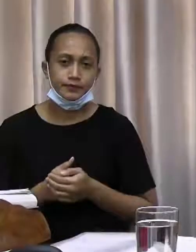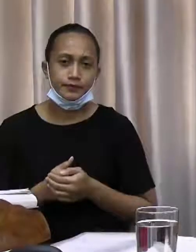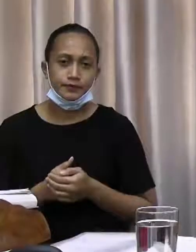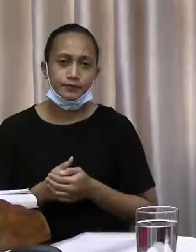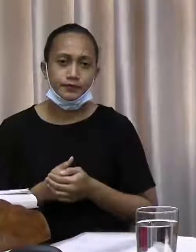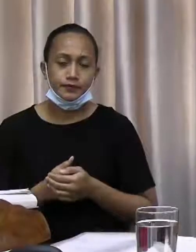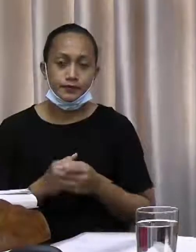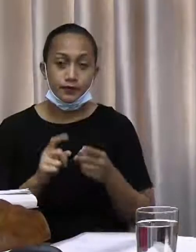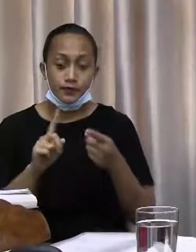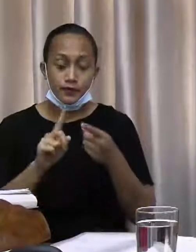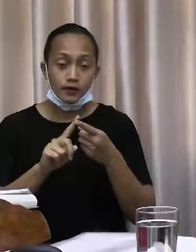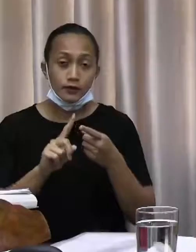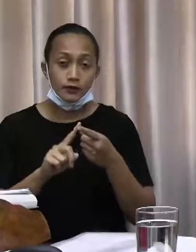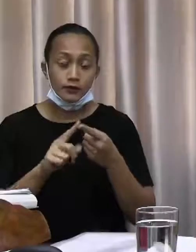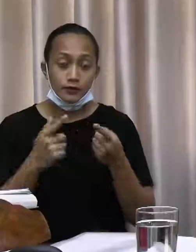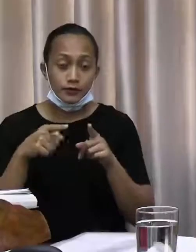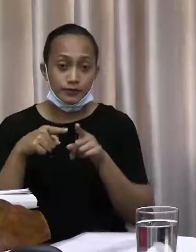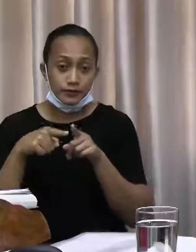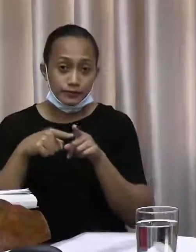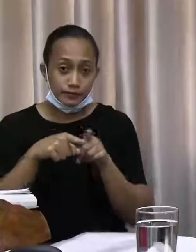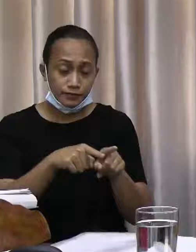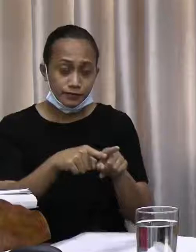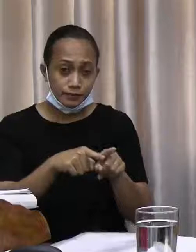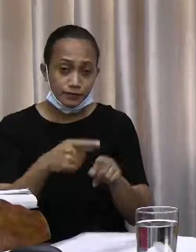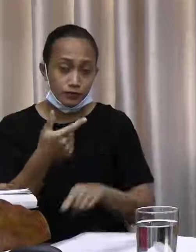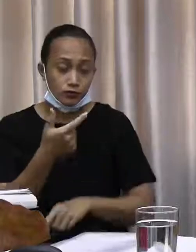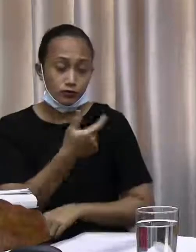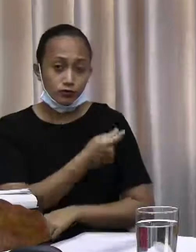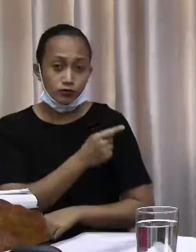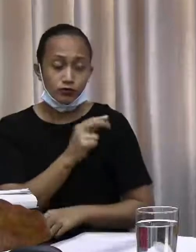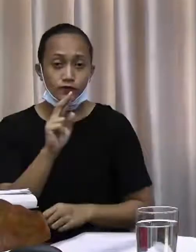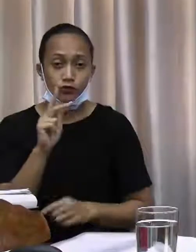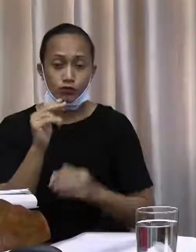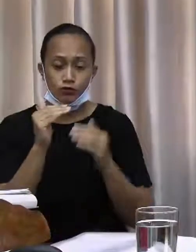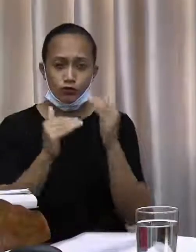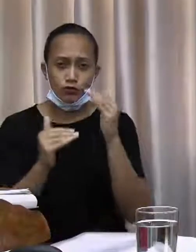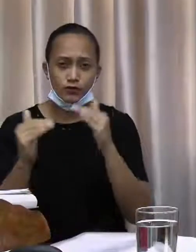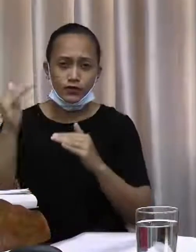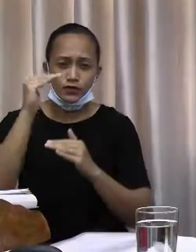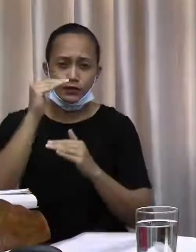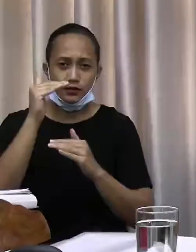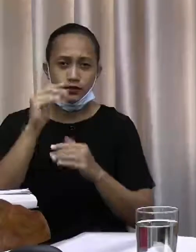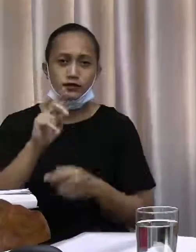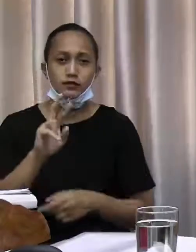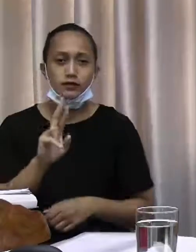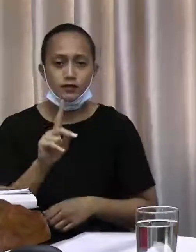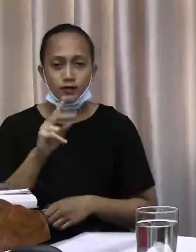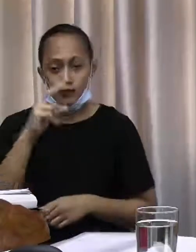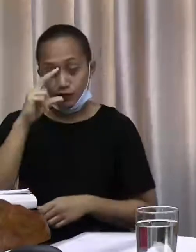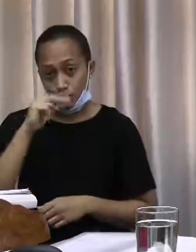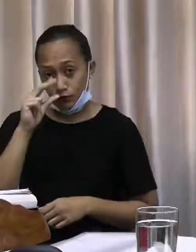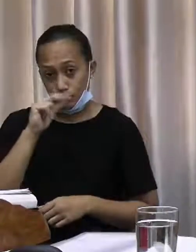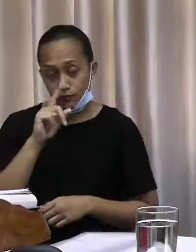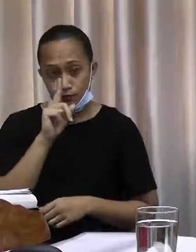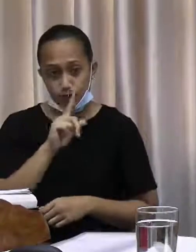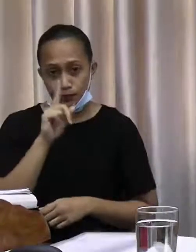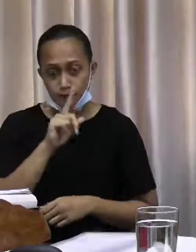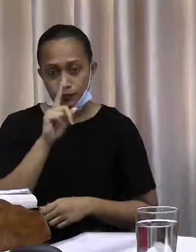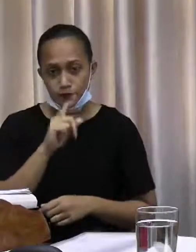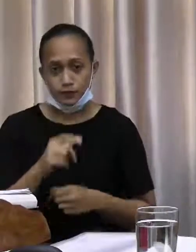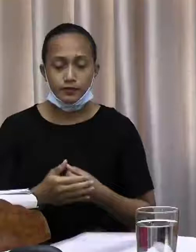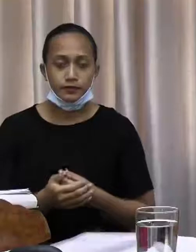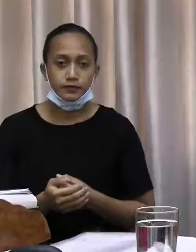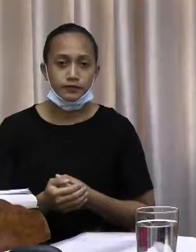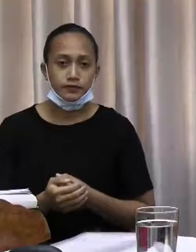fo'i i le tuliloa ina o tui mō le vaenga mātutua, male au talabou.